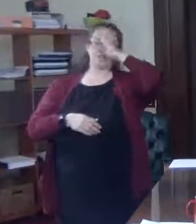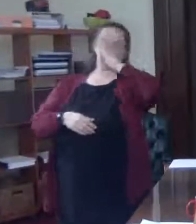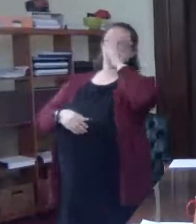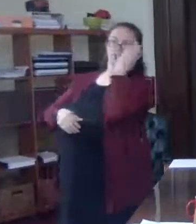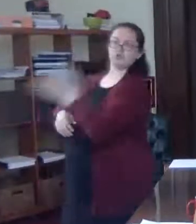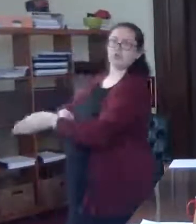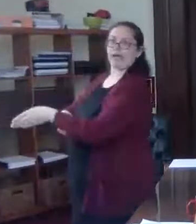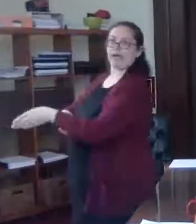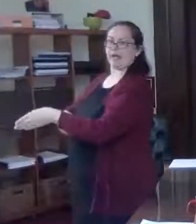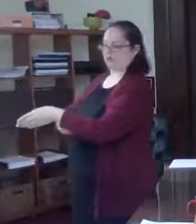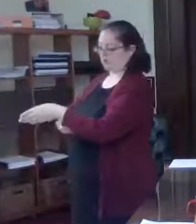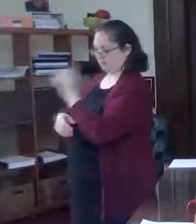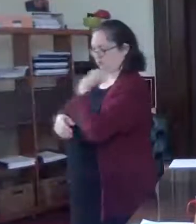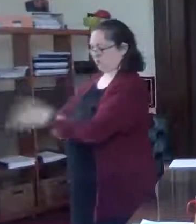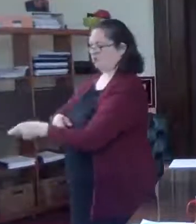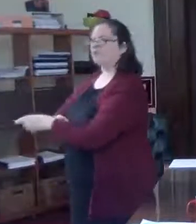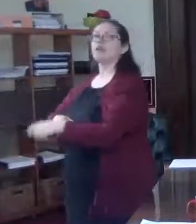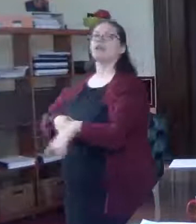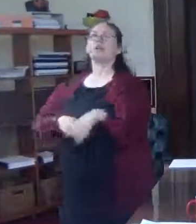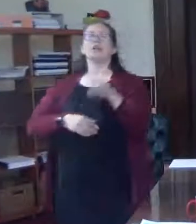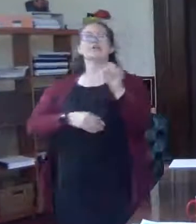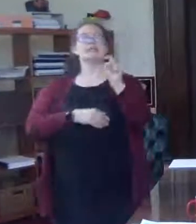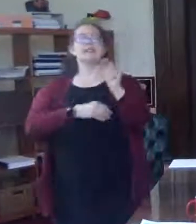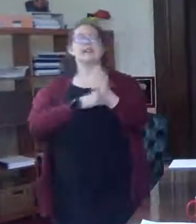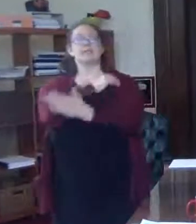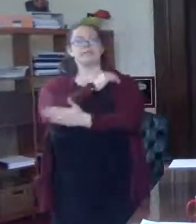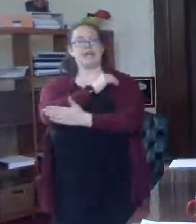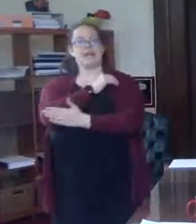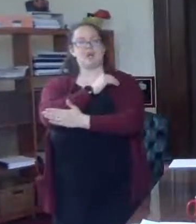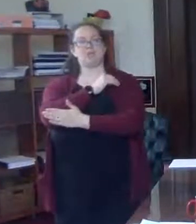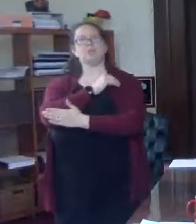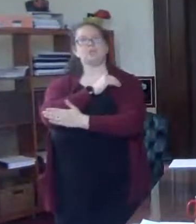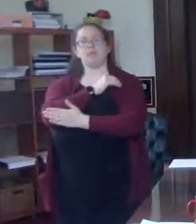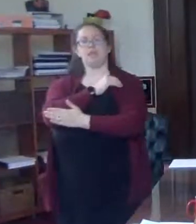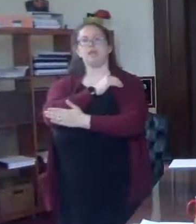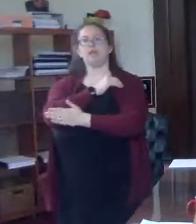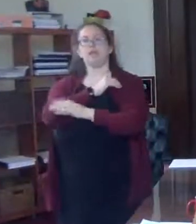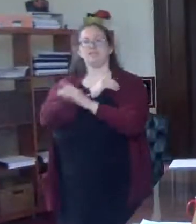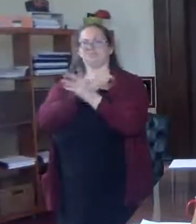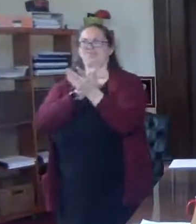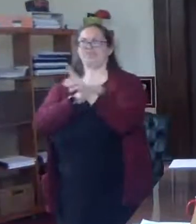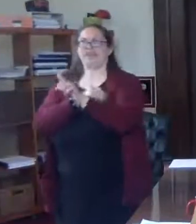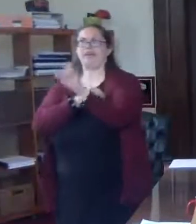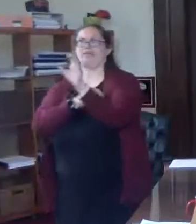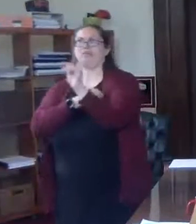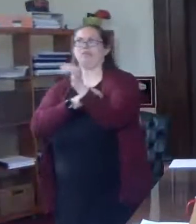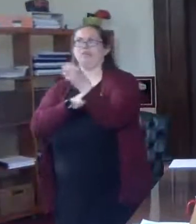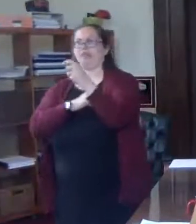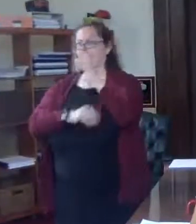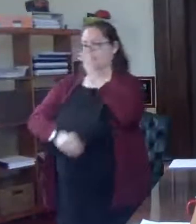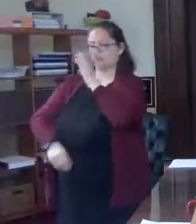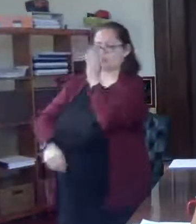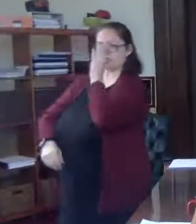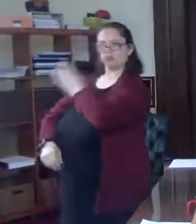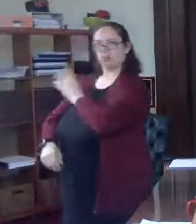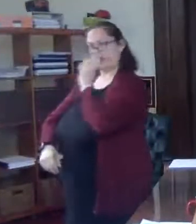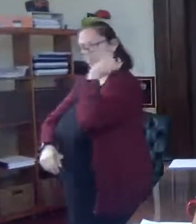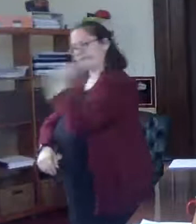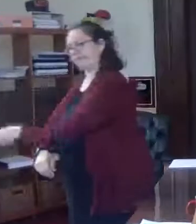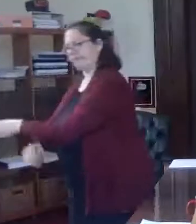Louis County got 170 some million directly from the federal government, and Jackson County